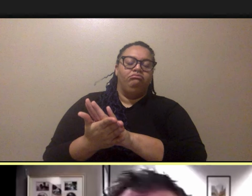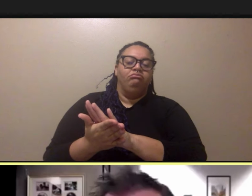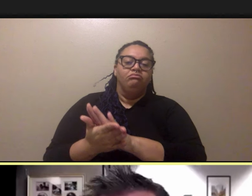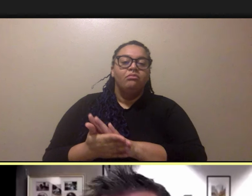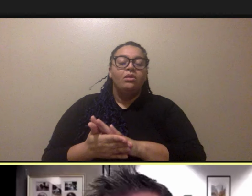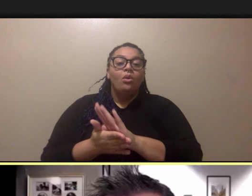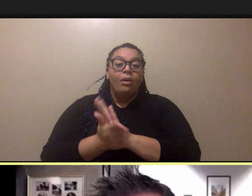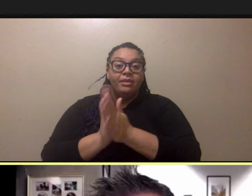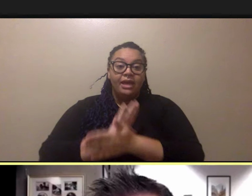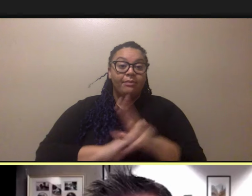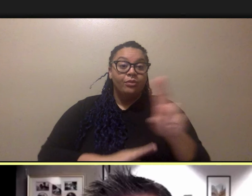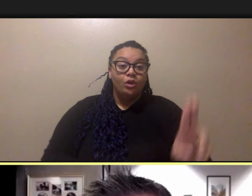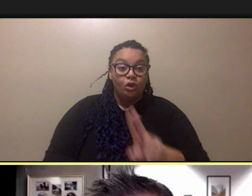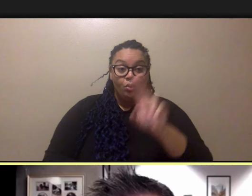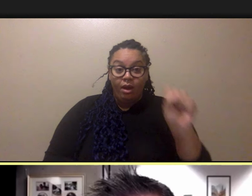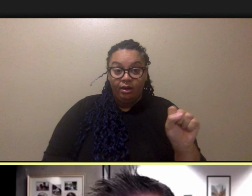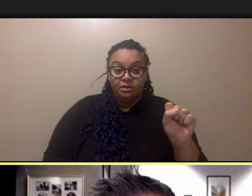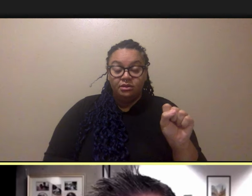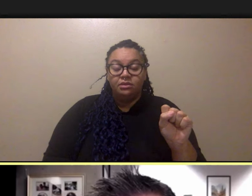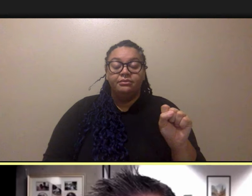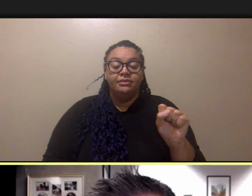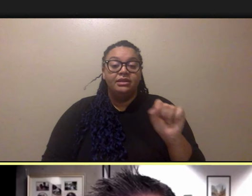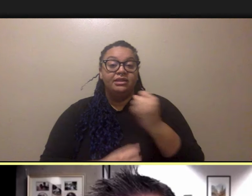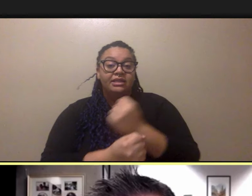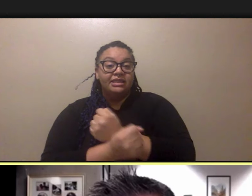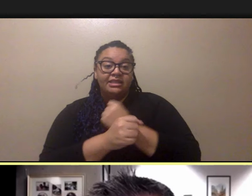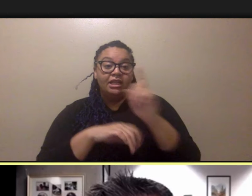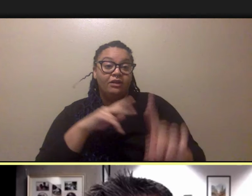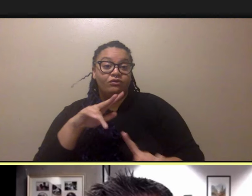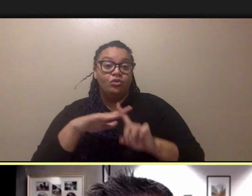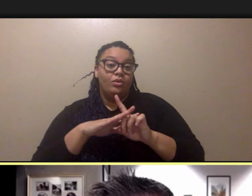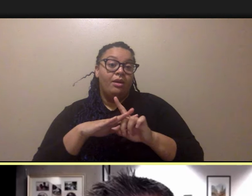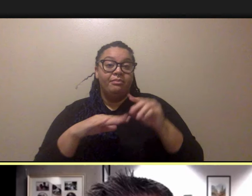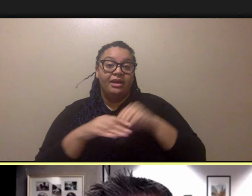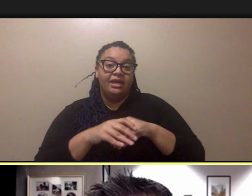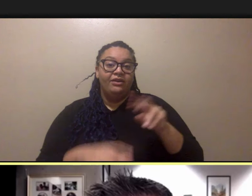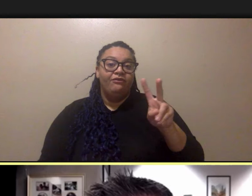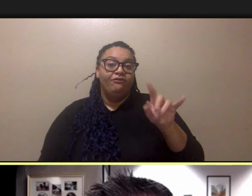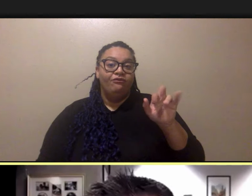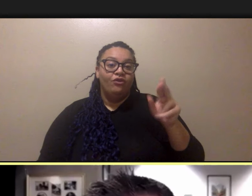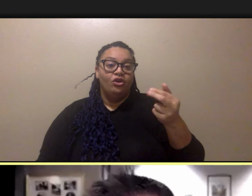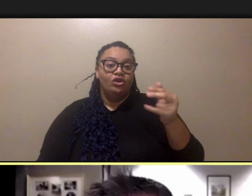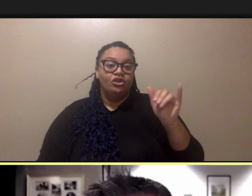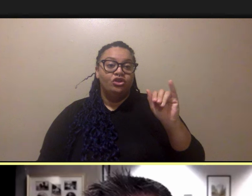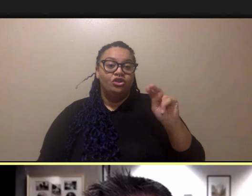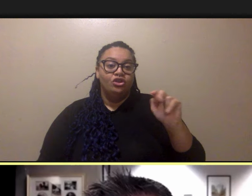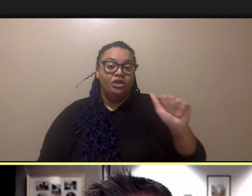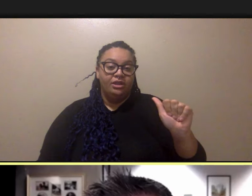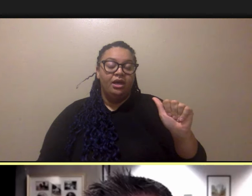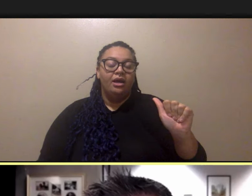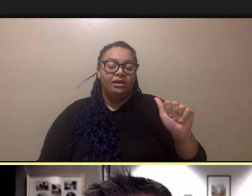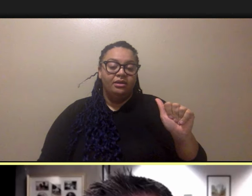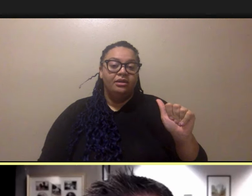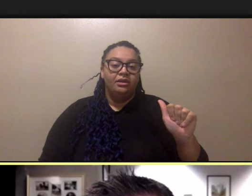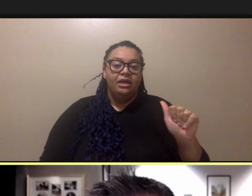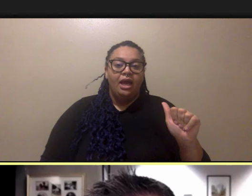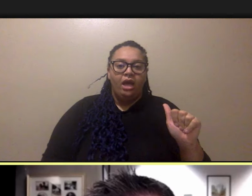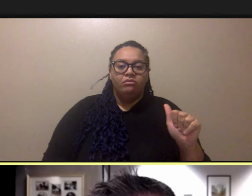States. First slaves showed up in Virginia in 1619. According to the records, what they